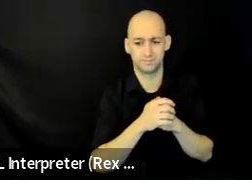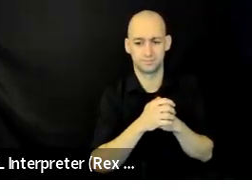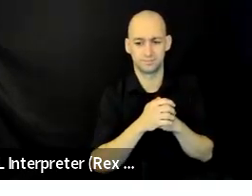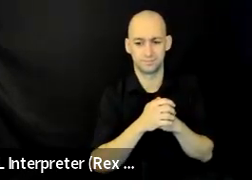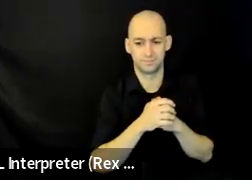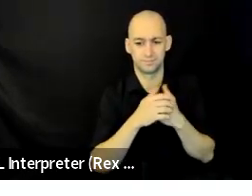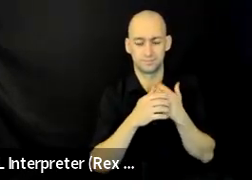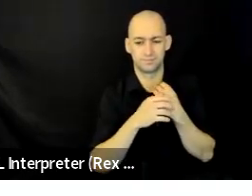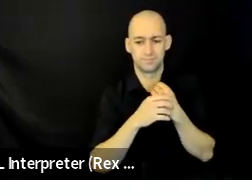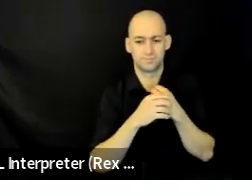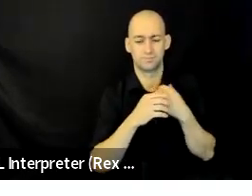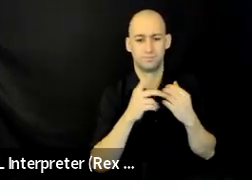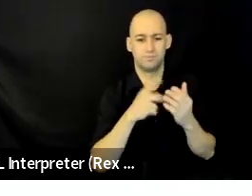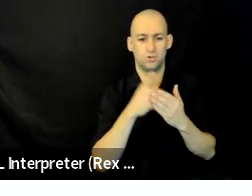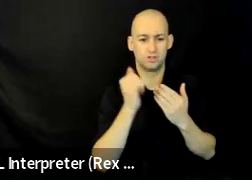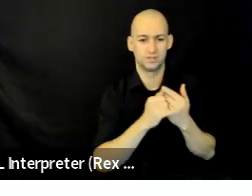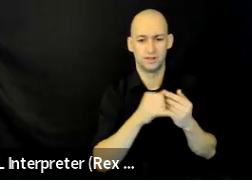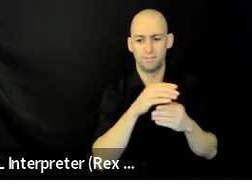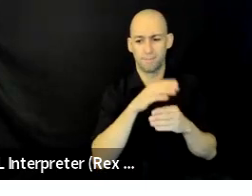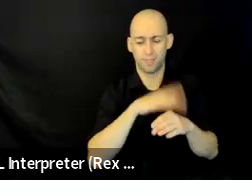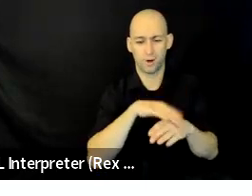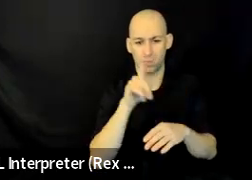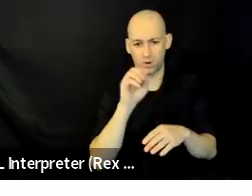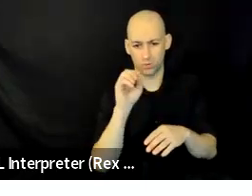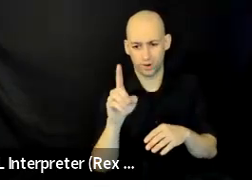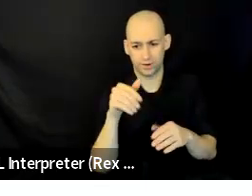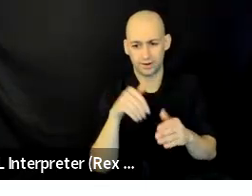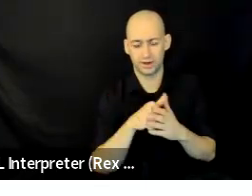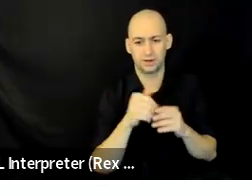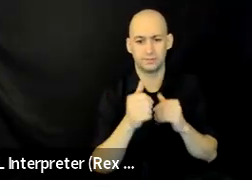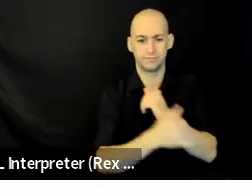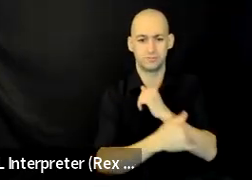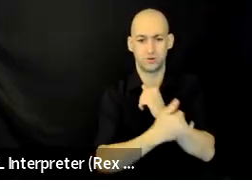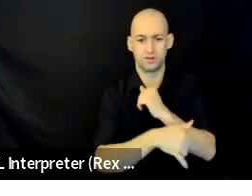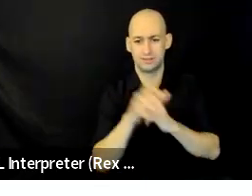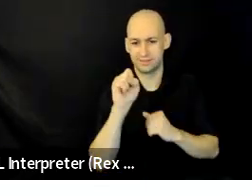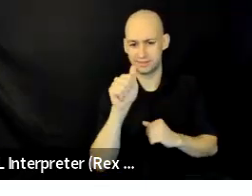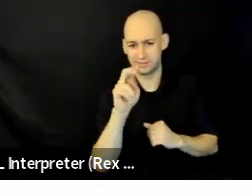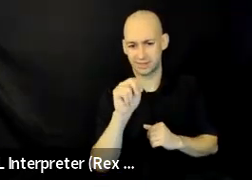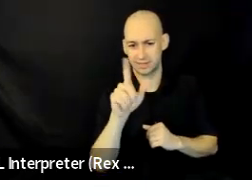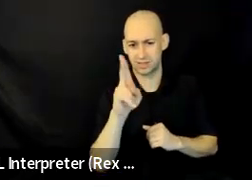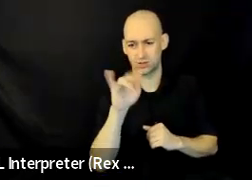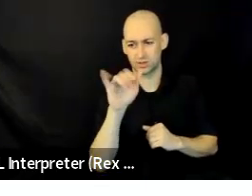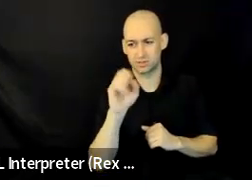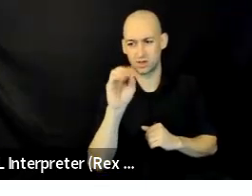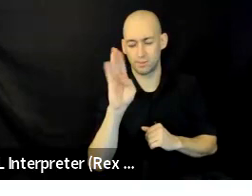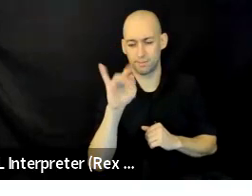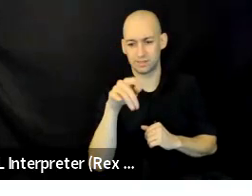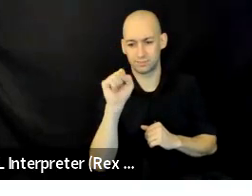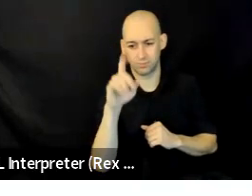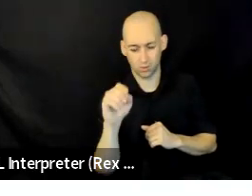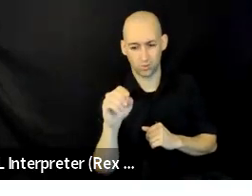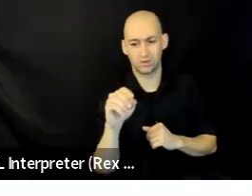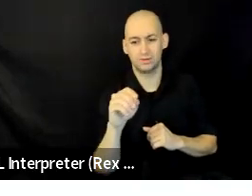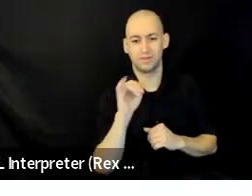The project is located on US Route 101 in rural San Luis Obispo County. US 101 is a major